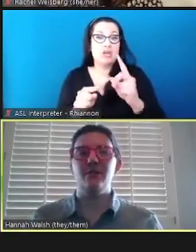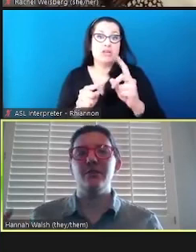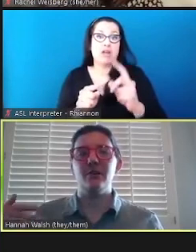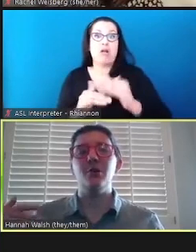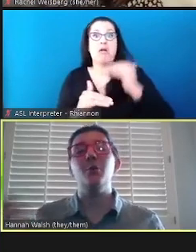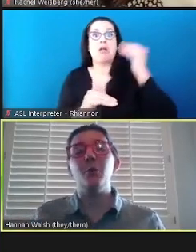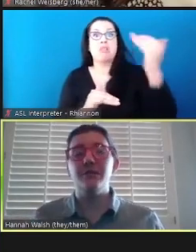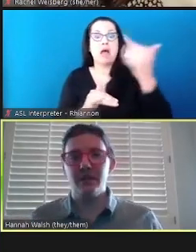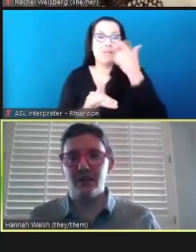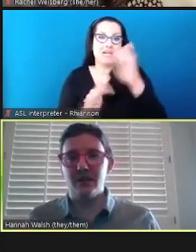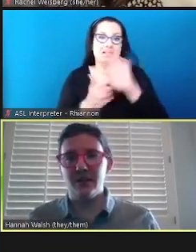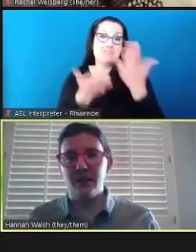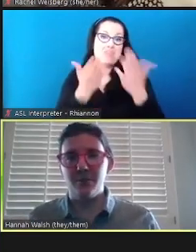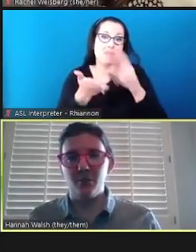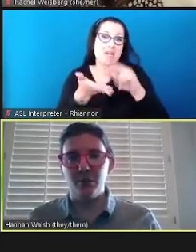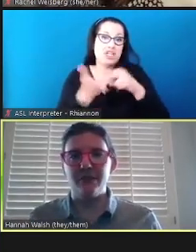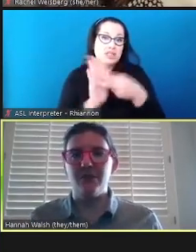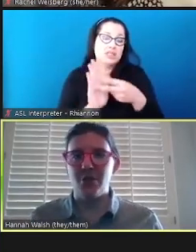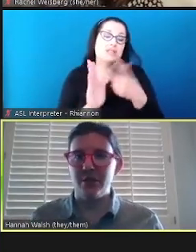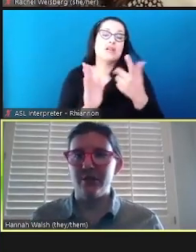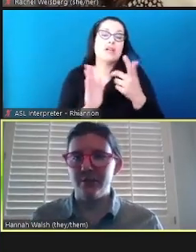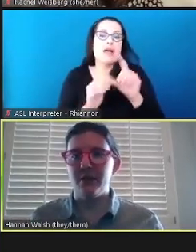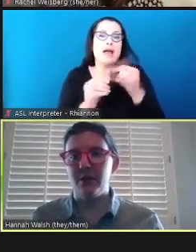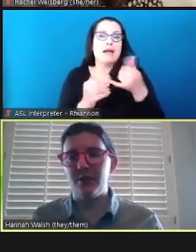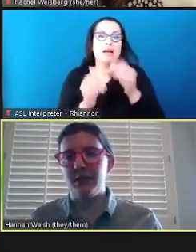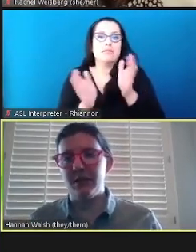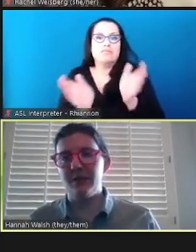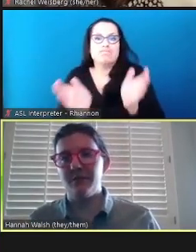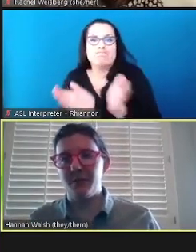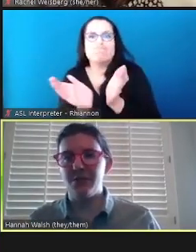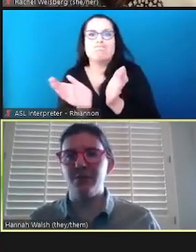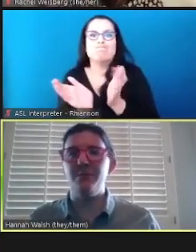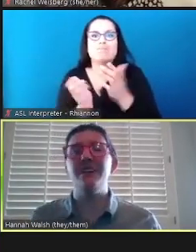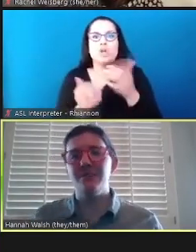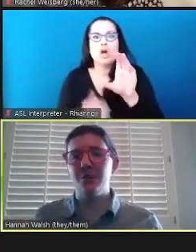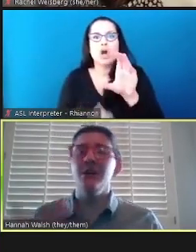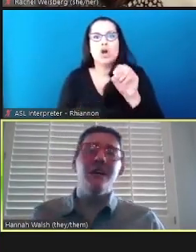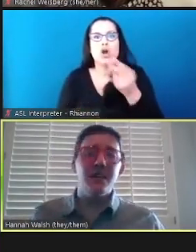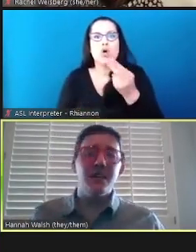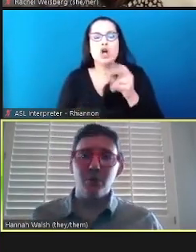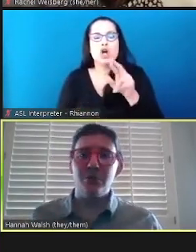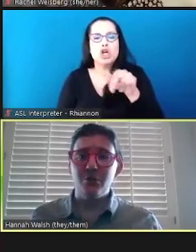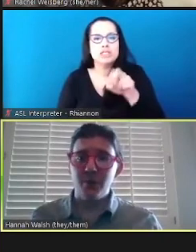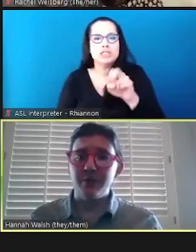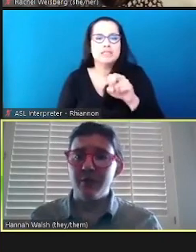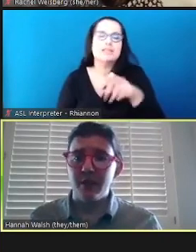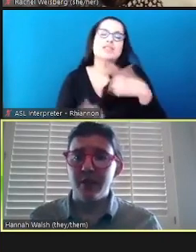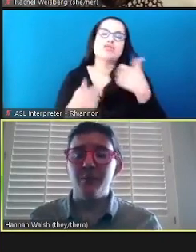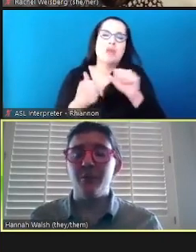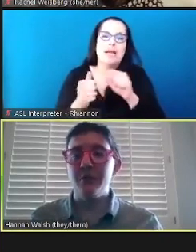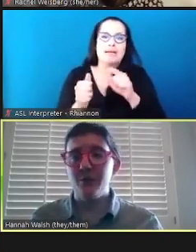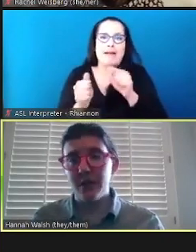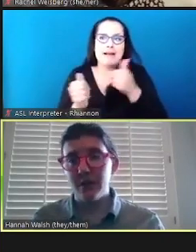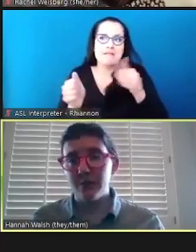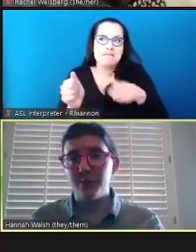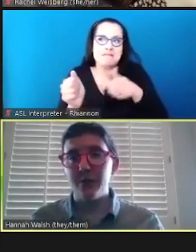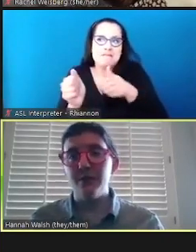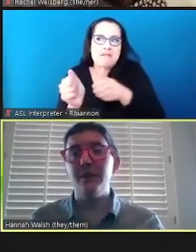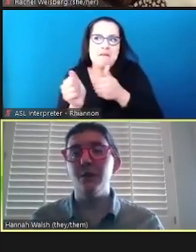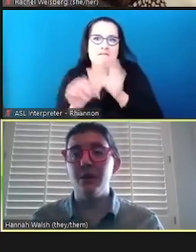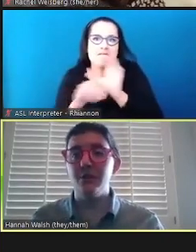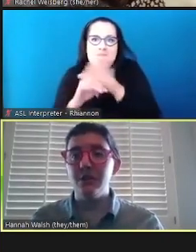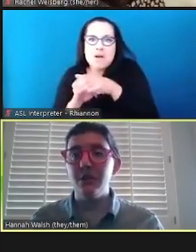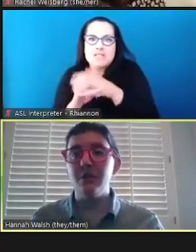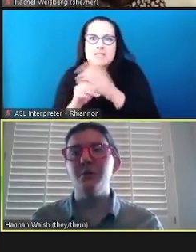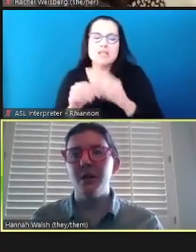considered they're coercing their employees to share disability related information, because the employees do have to fill out that